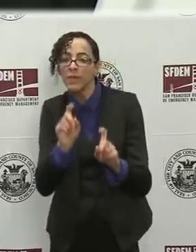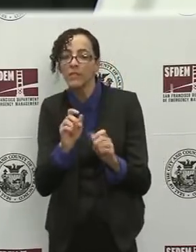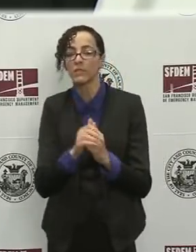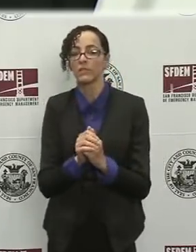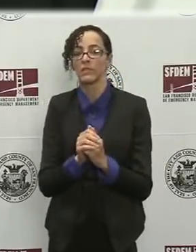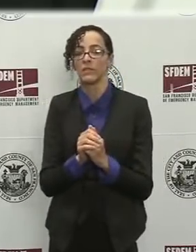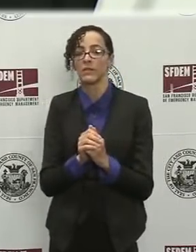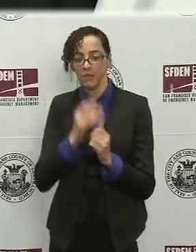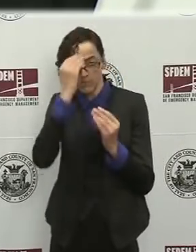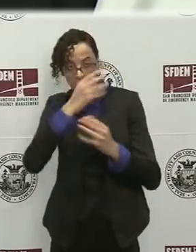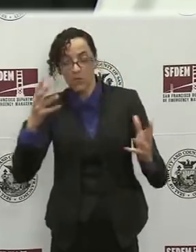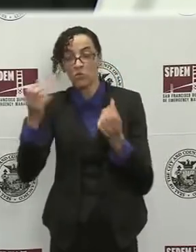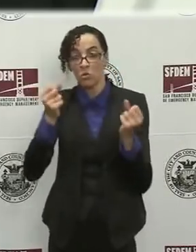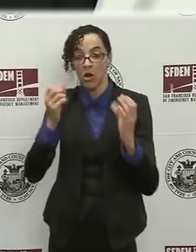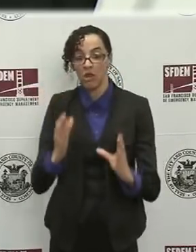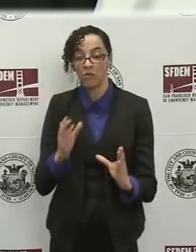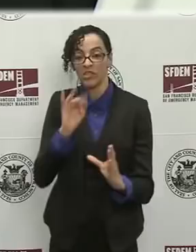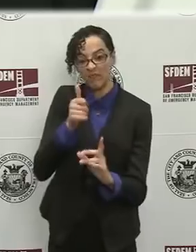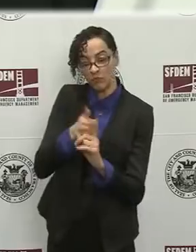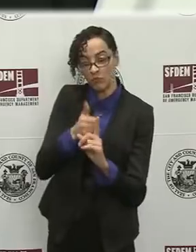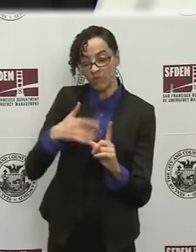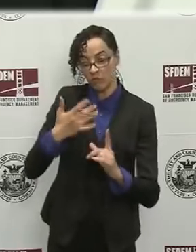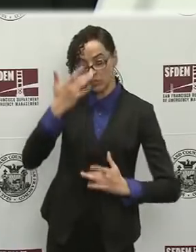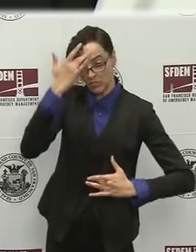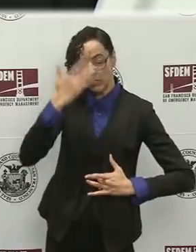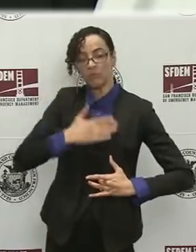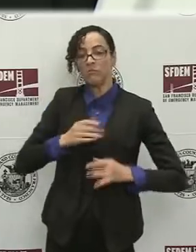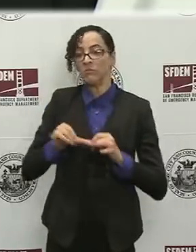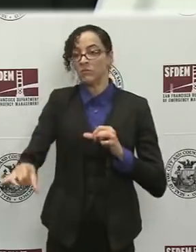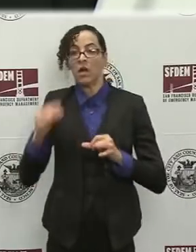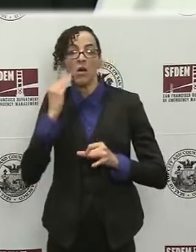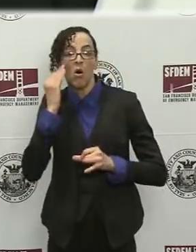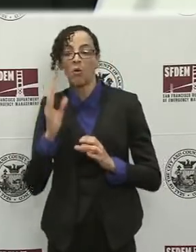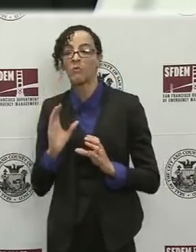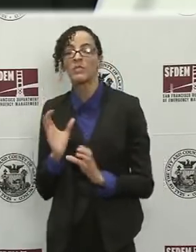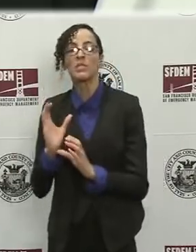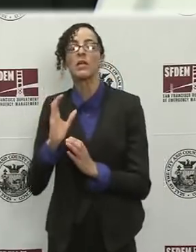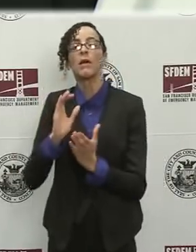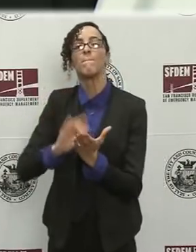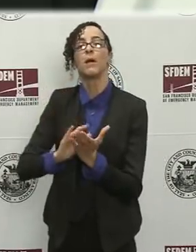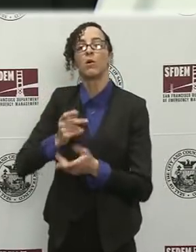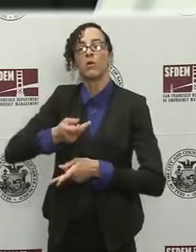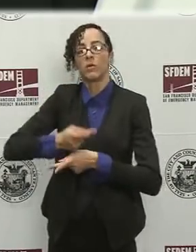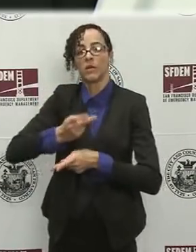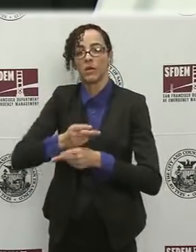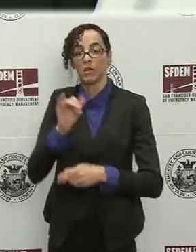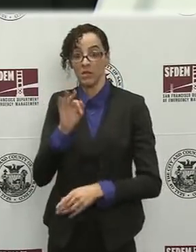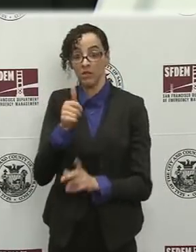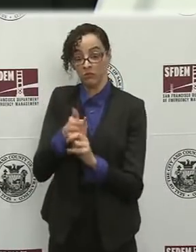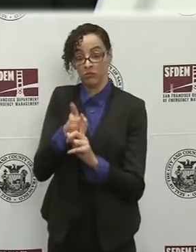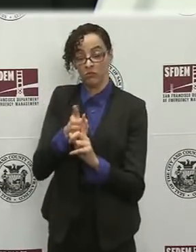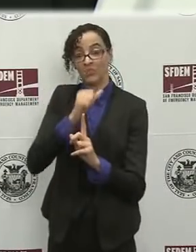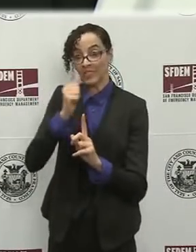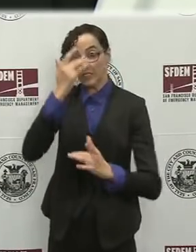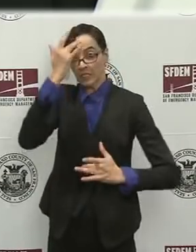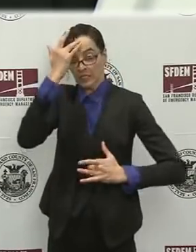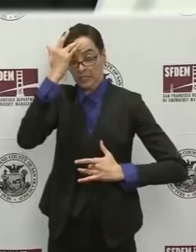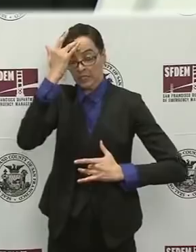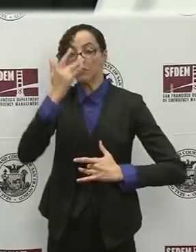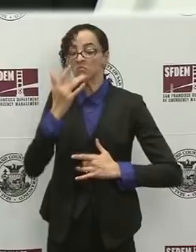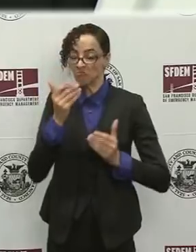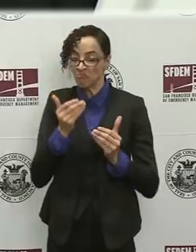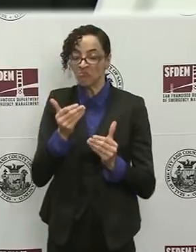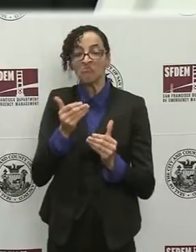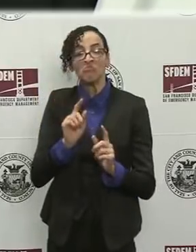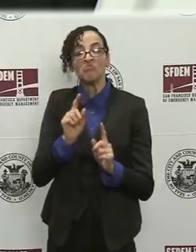stay home and seek medical care. If they are not, they can help keep our critical public transportation system